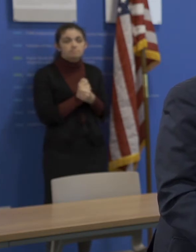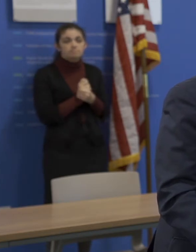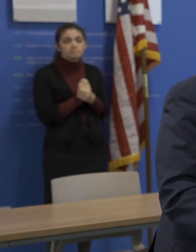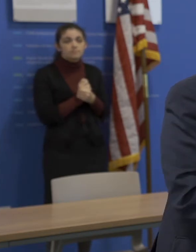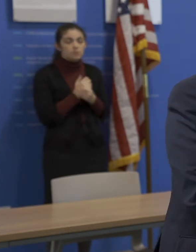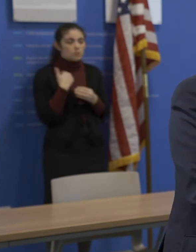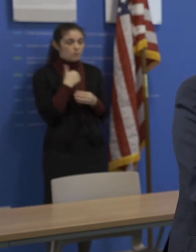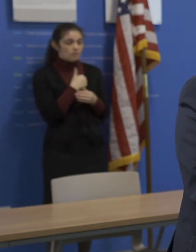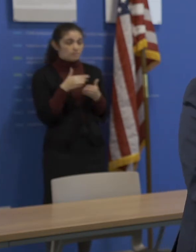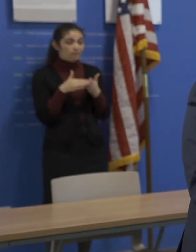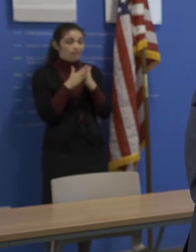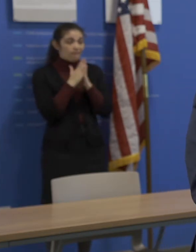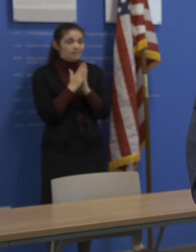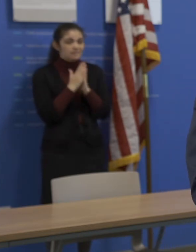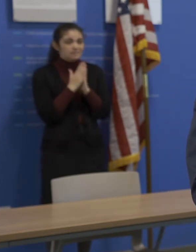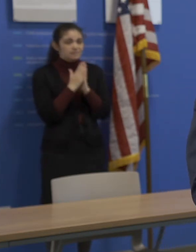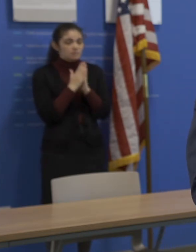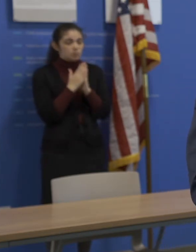We have asked for